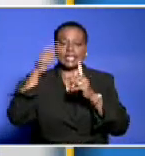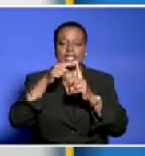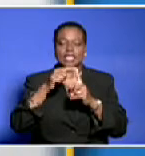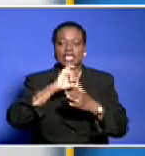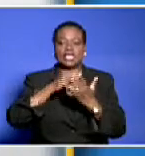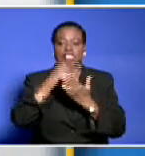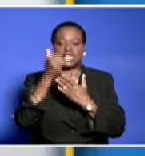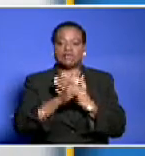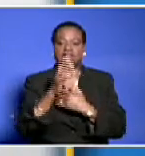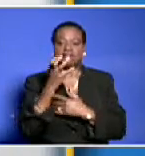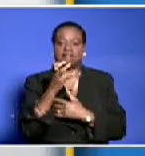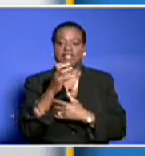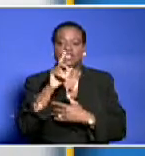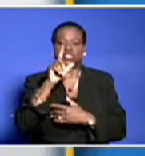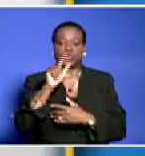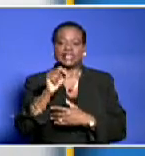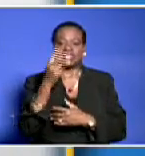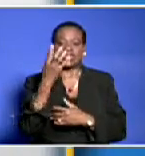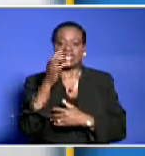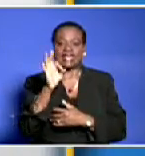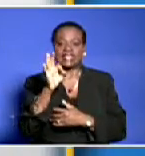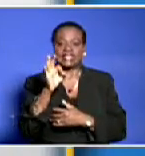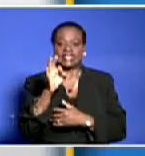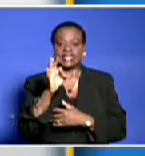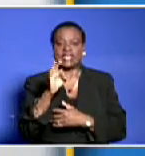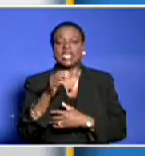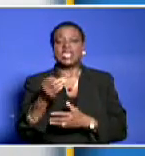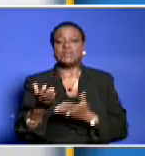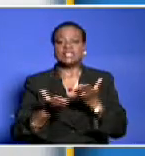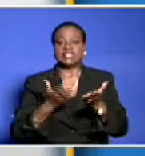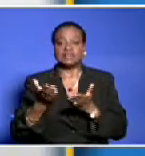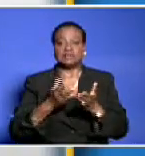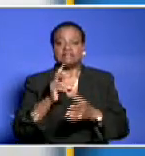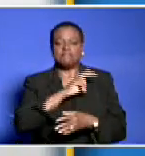2019 at 10 a.m. when he will be served with voluntary bail of indictment papers.